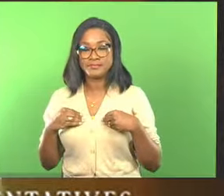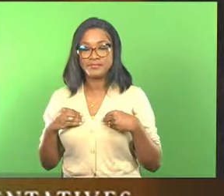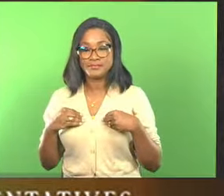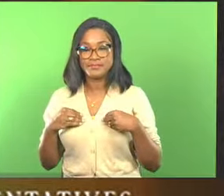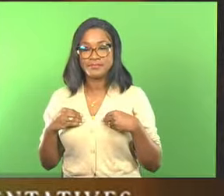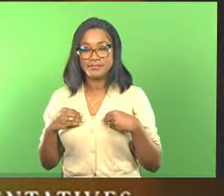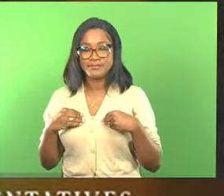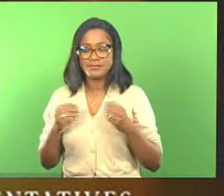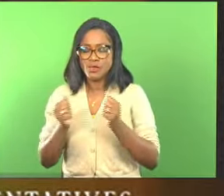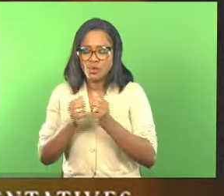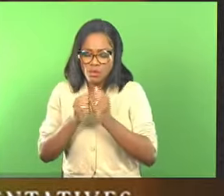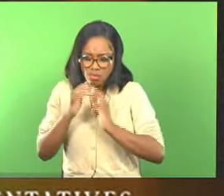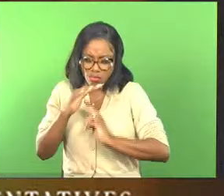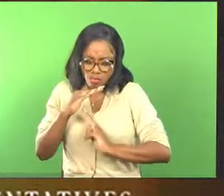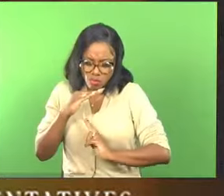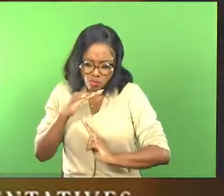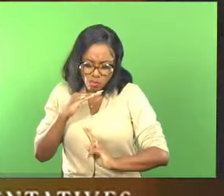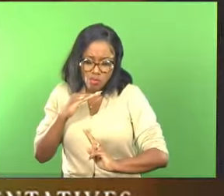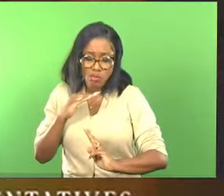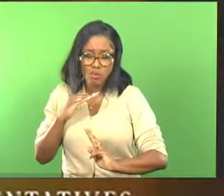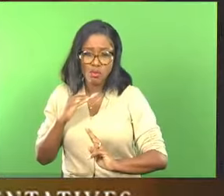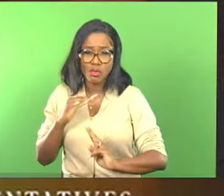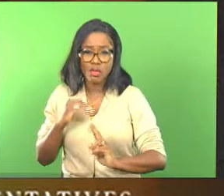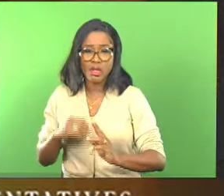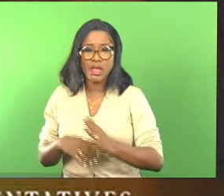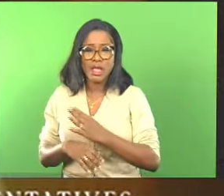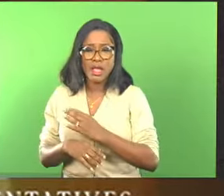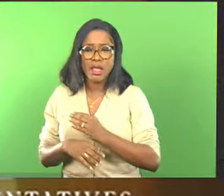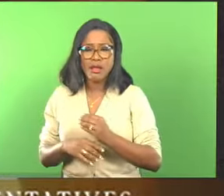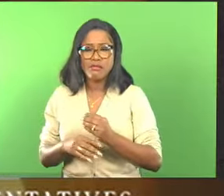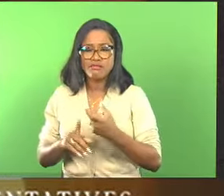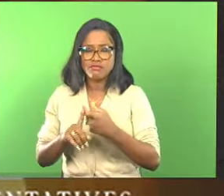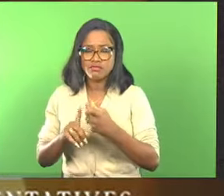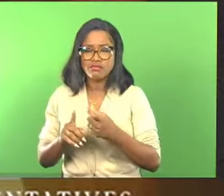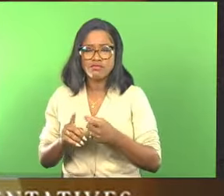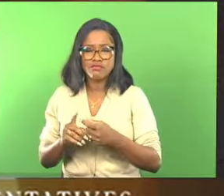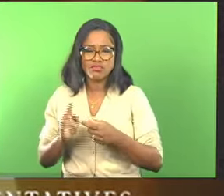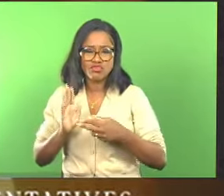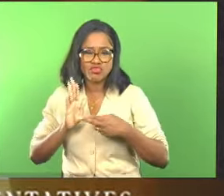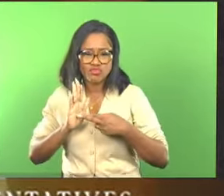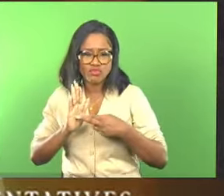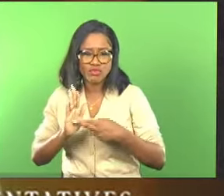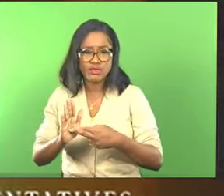with humility on behalf of